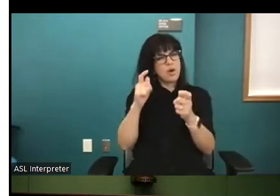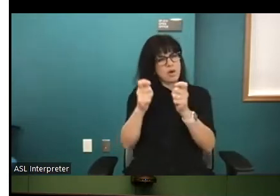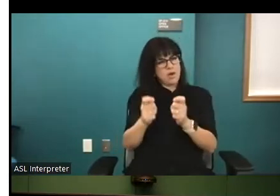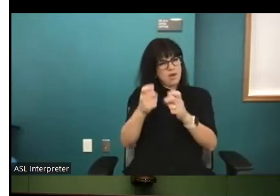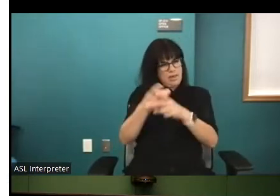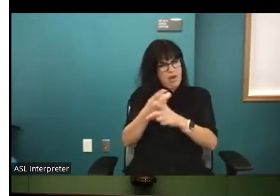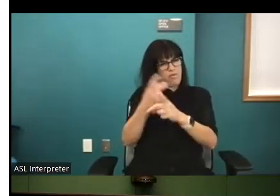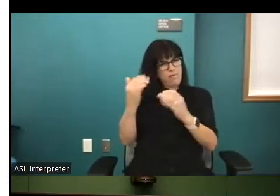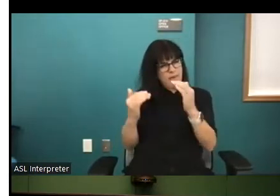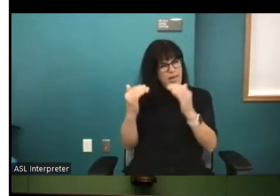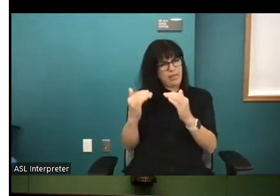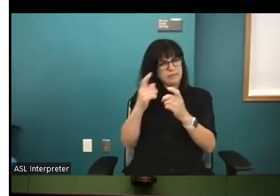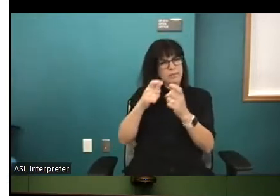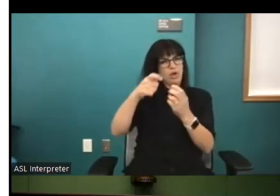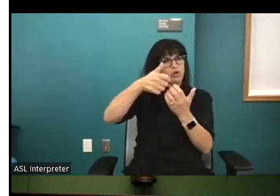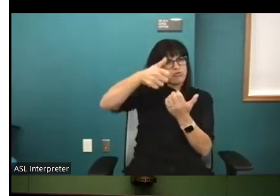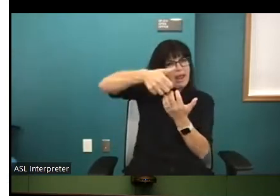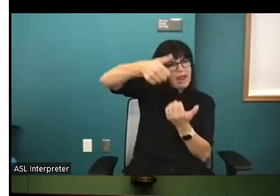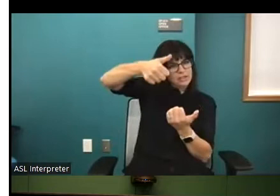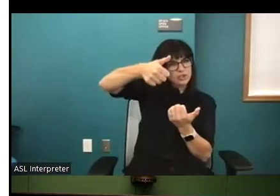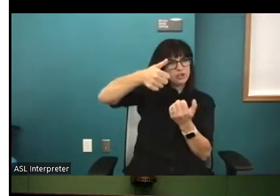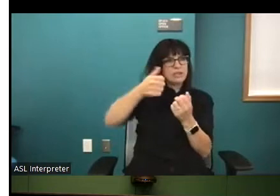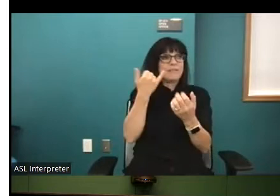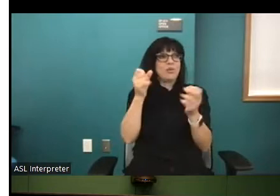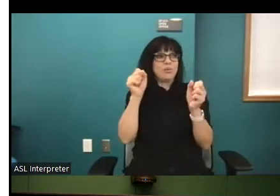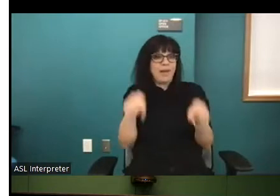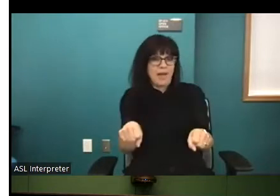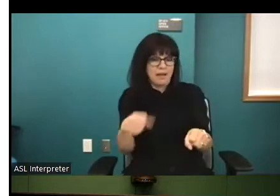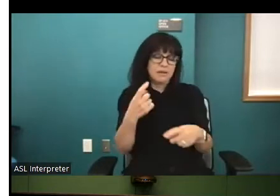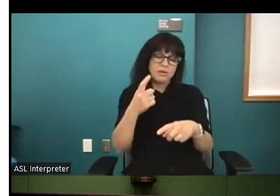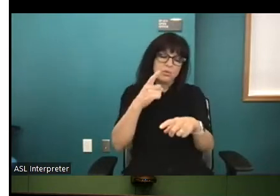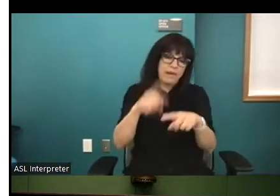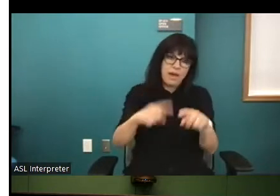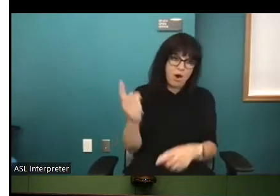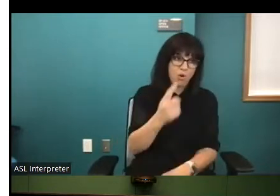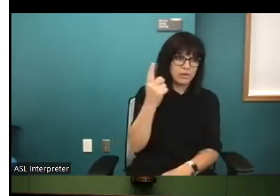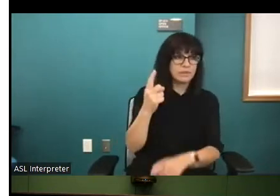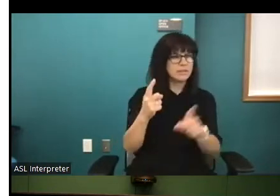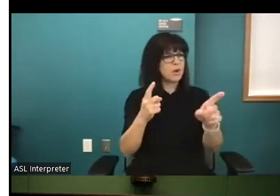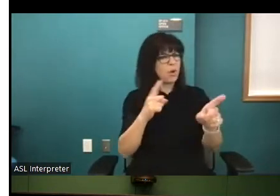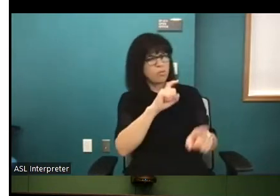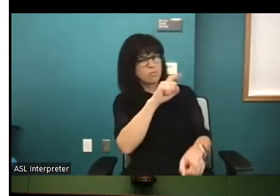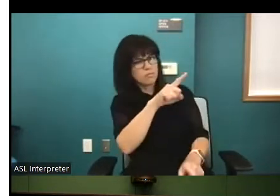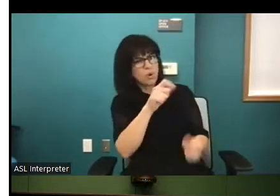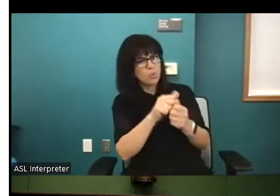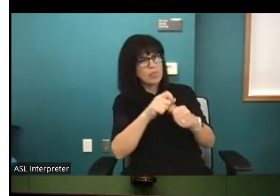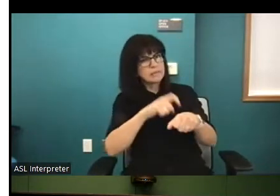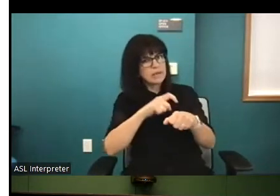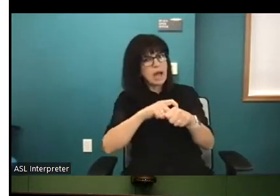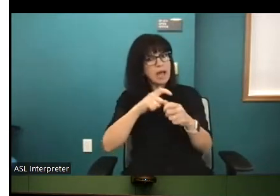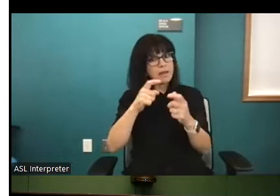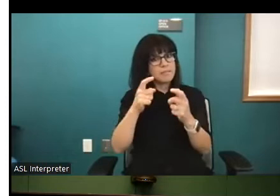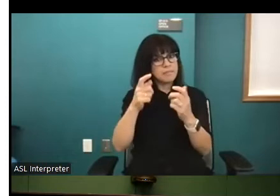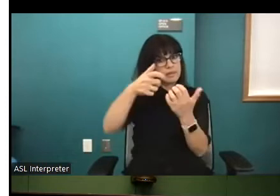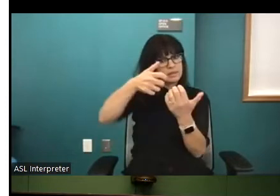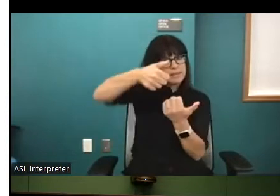you try and get a bigger dynamic range if you can, but you can't always. And Sarah, with time, you can typically go up a little bit more,